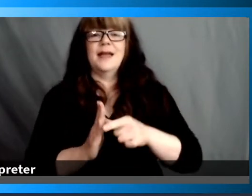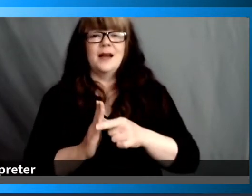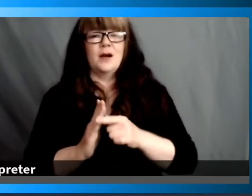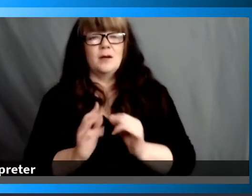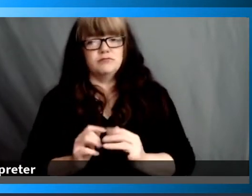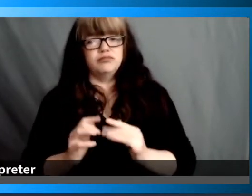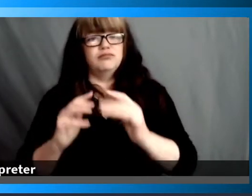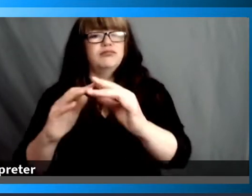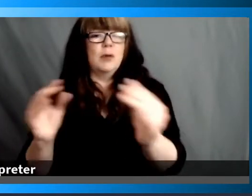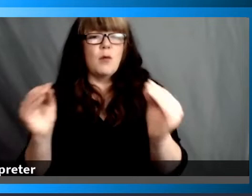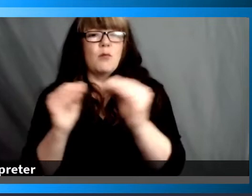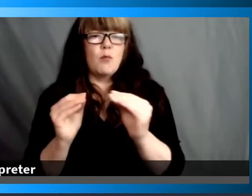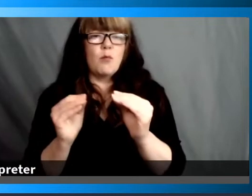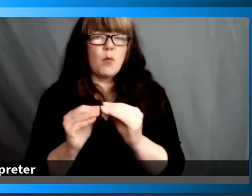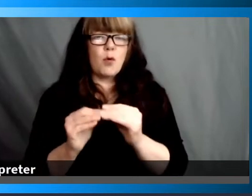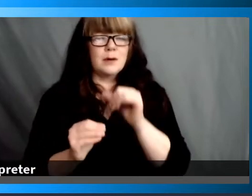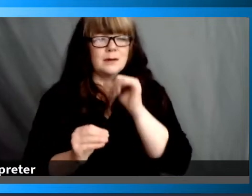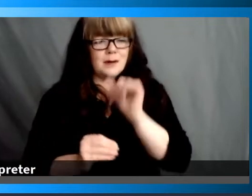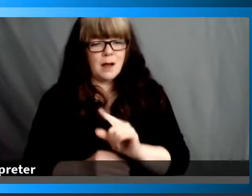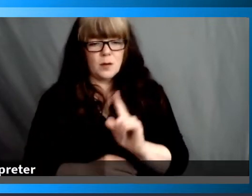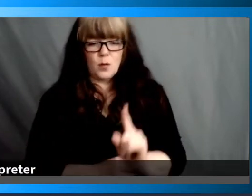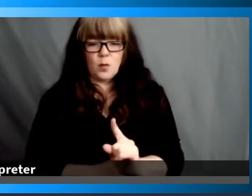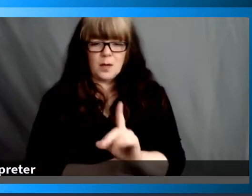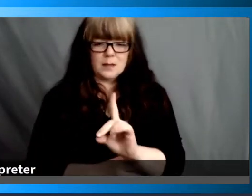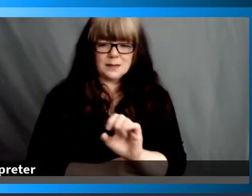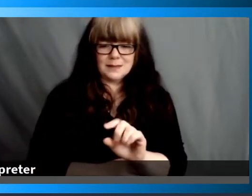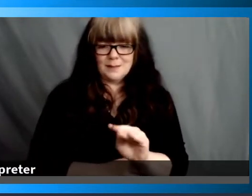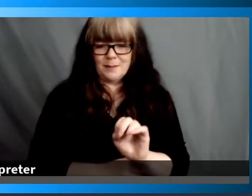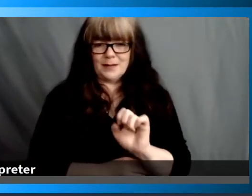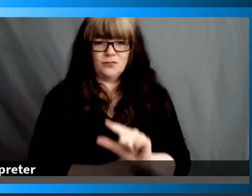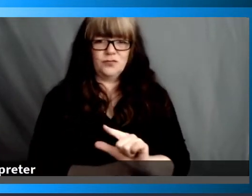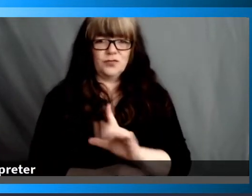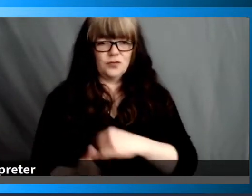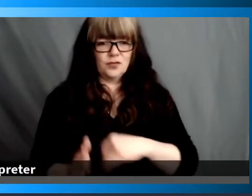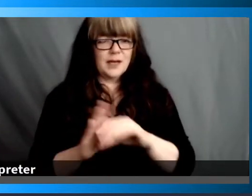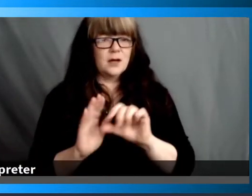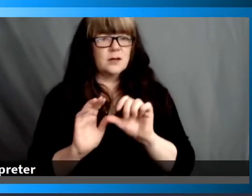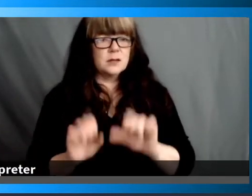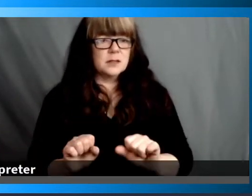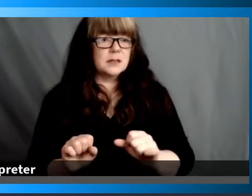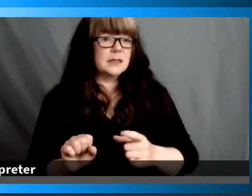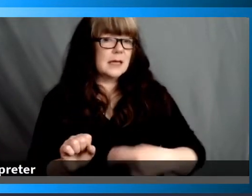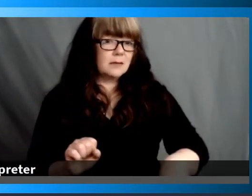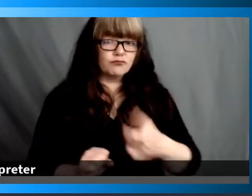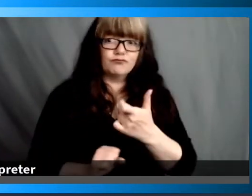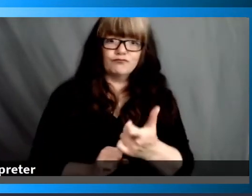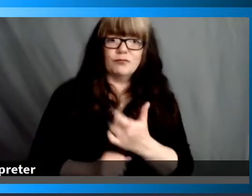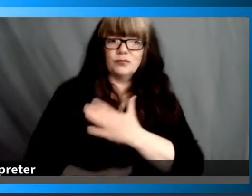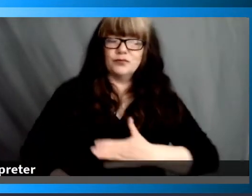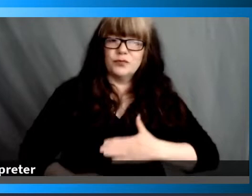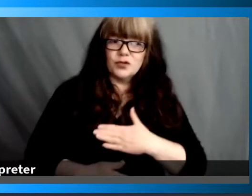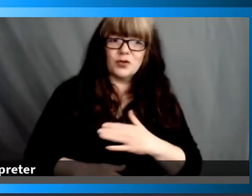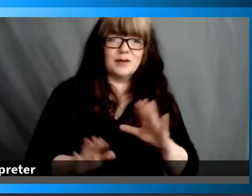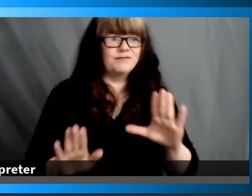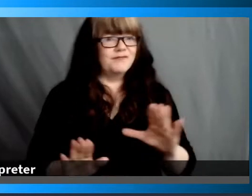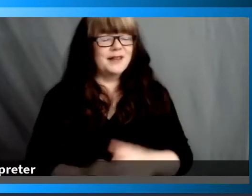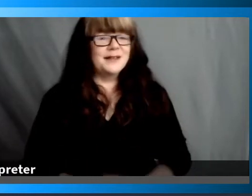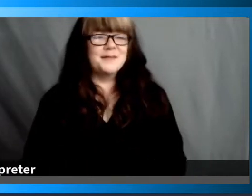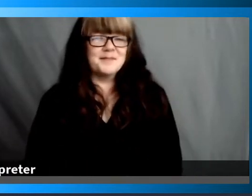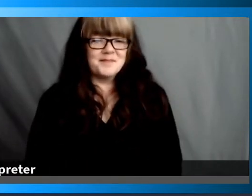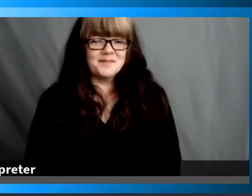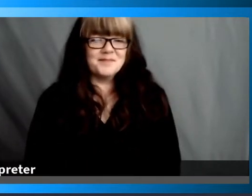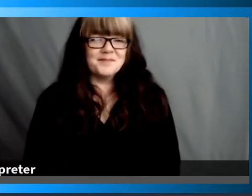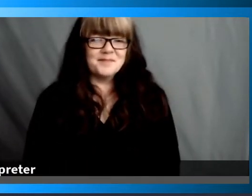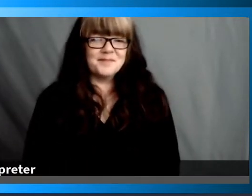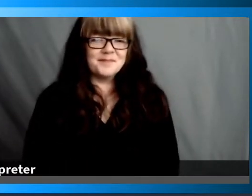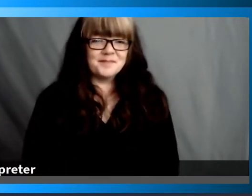more of those non-one-dimensional characters in the future that we can all enjoy. Yeah, it'd be great.